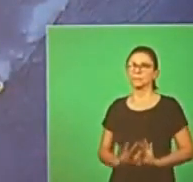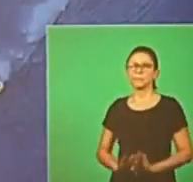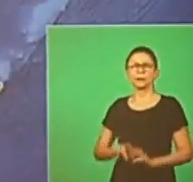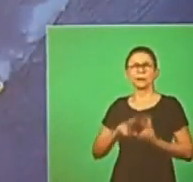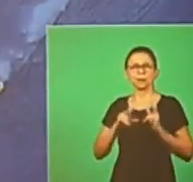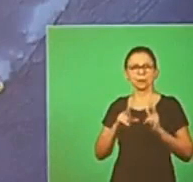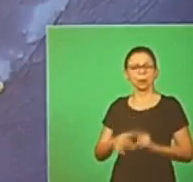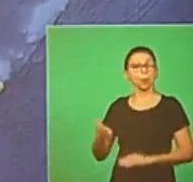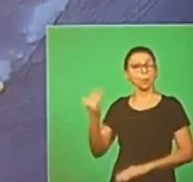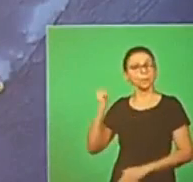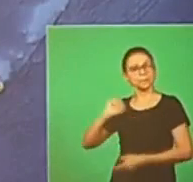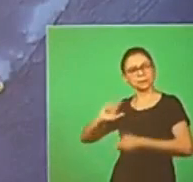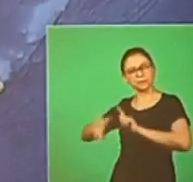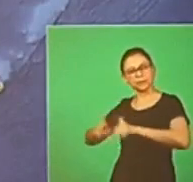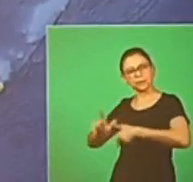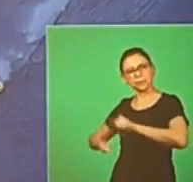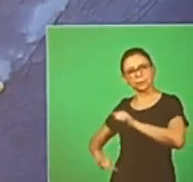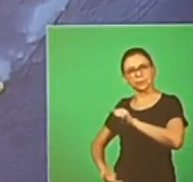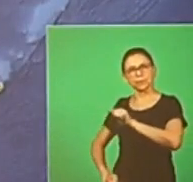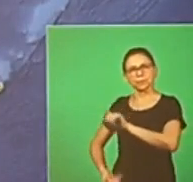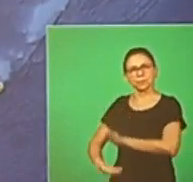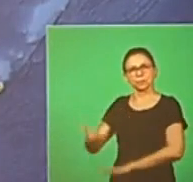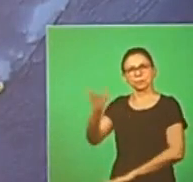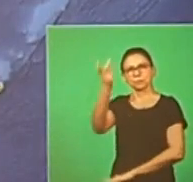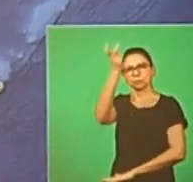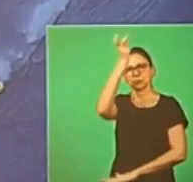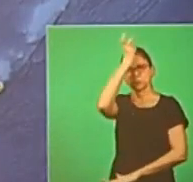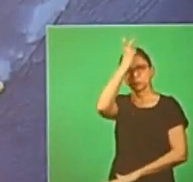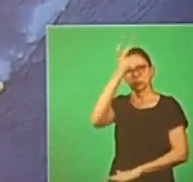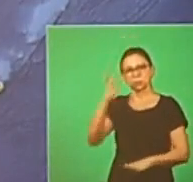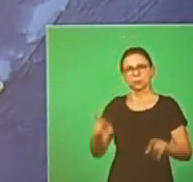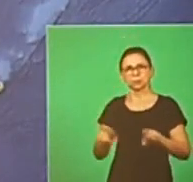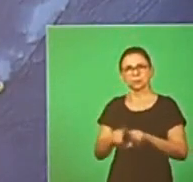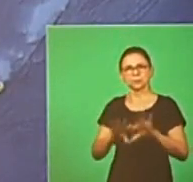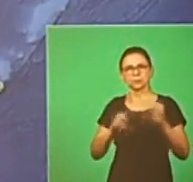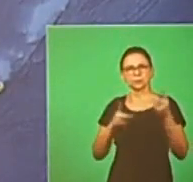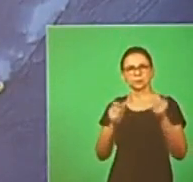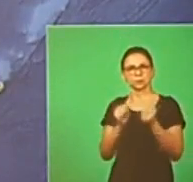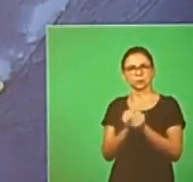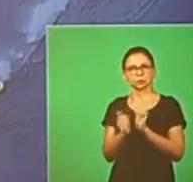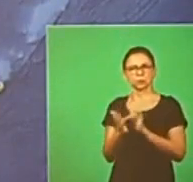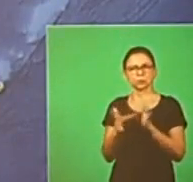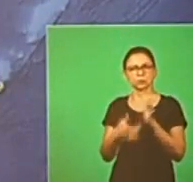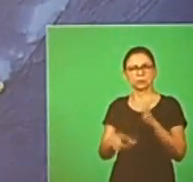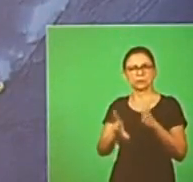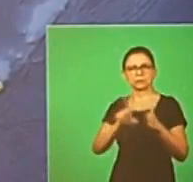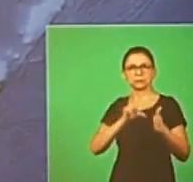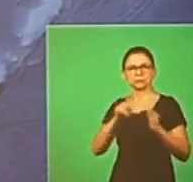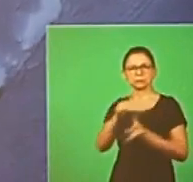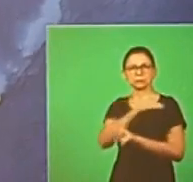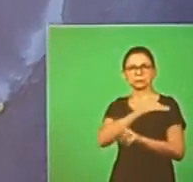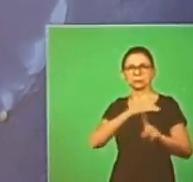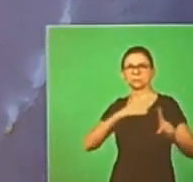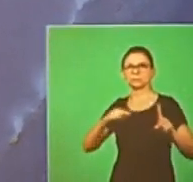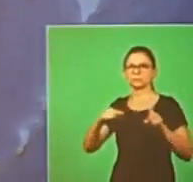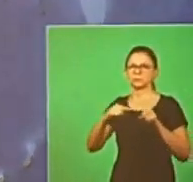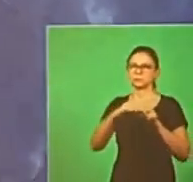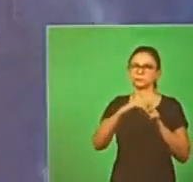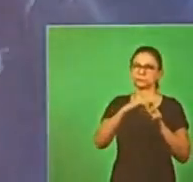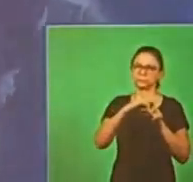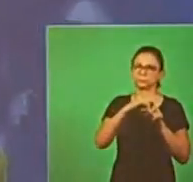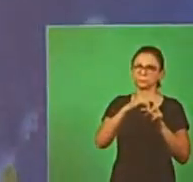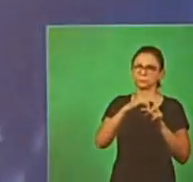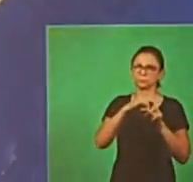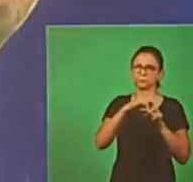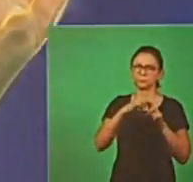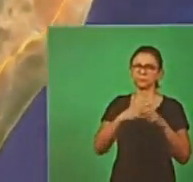fellowship like the Hebrews lived in the departure from Egypt and the disciples with the Lord Jesus before